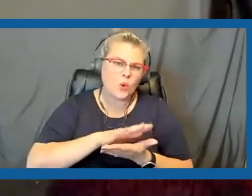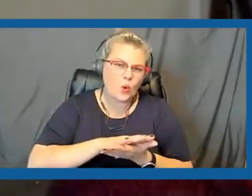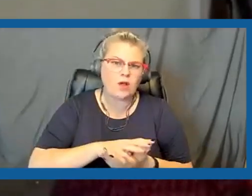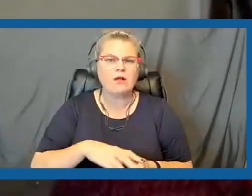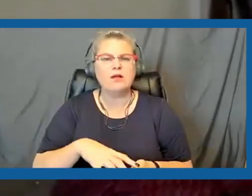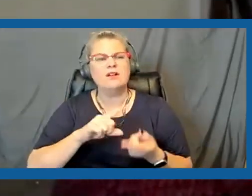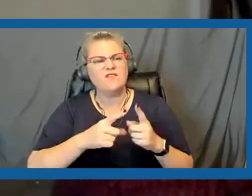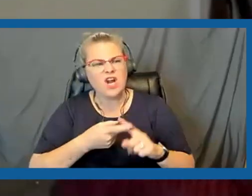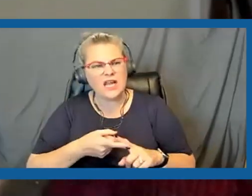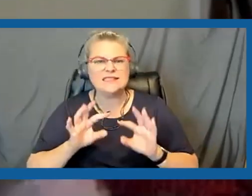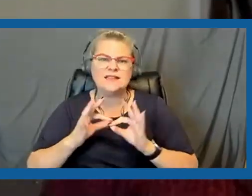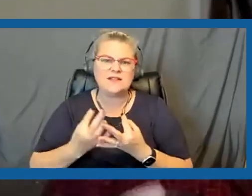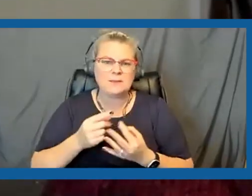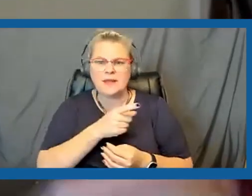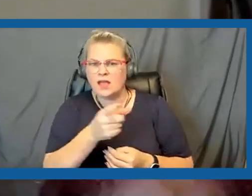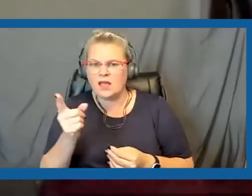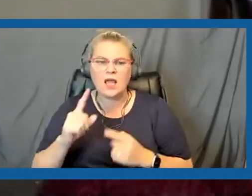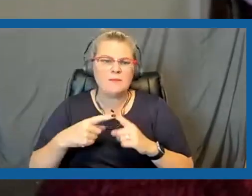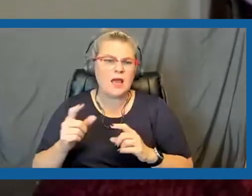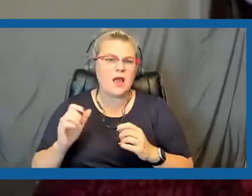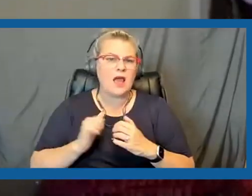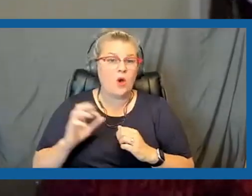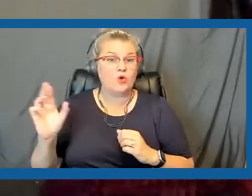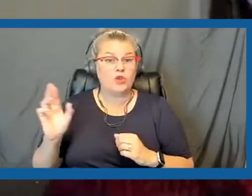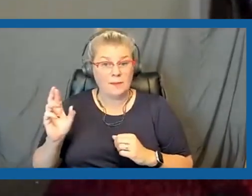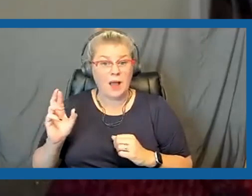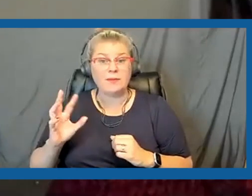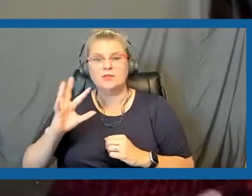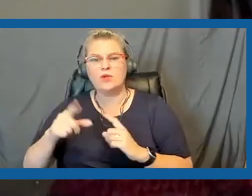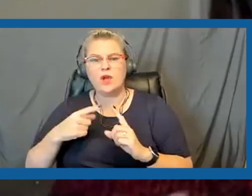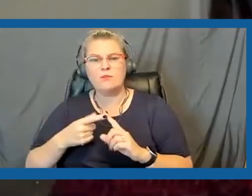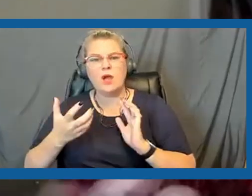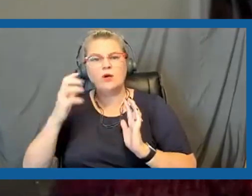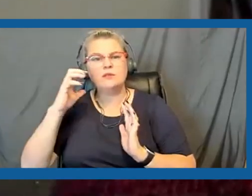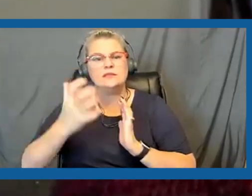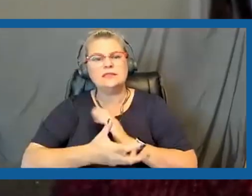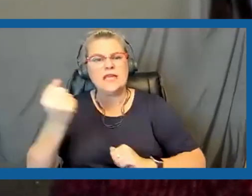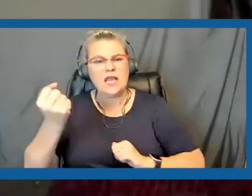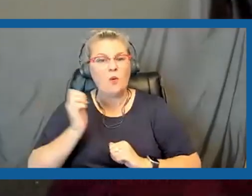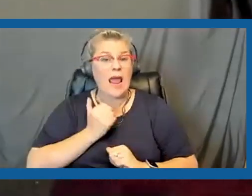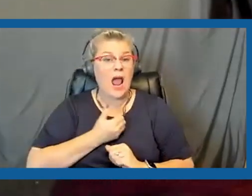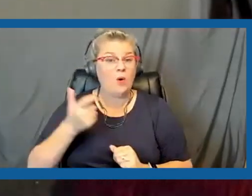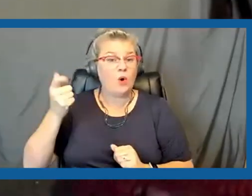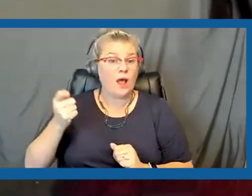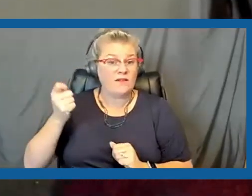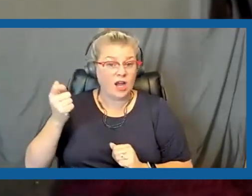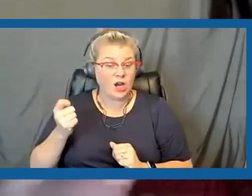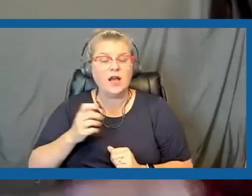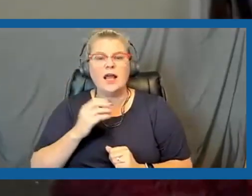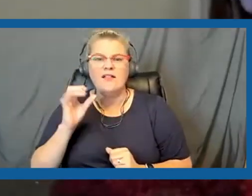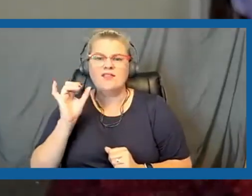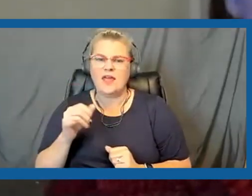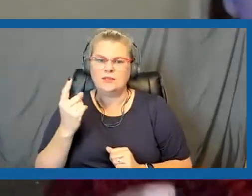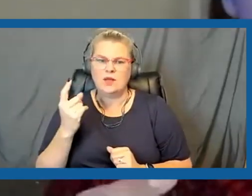family about how the Republicans were talking about taking away our welfare. And that was something,